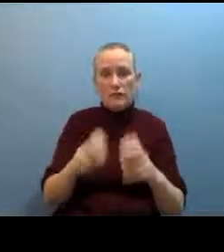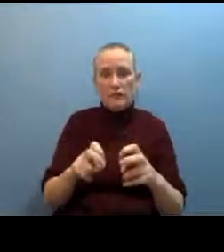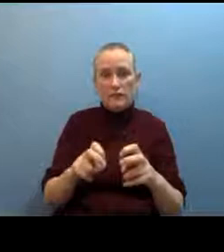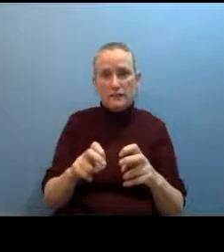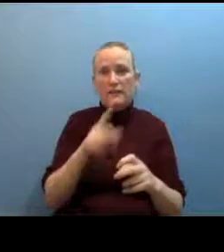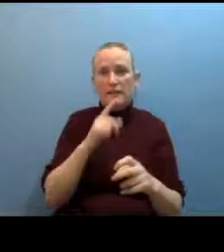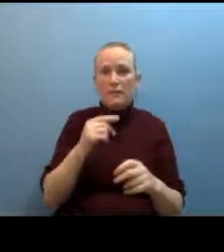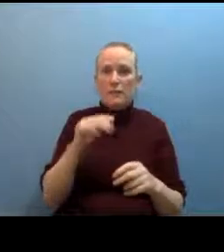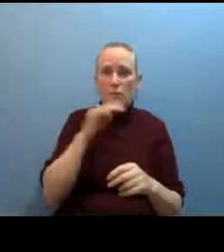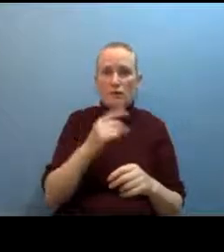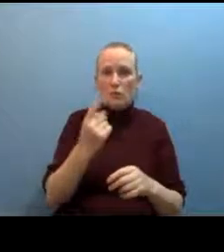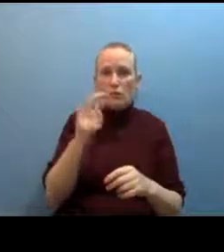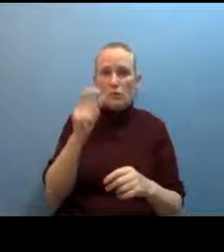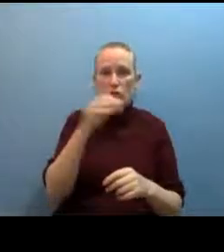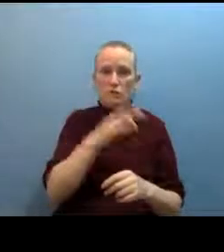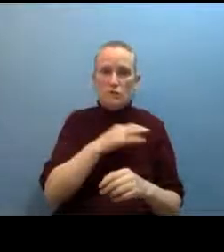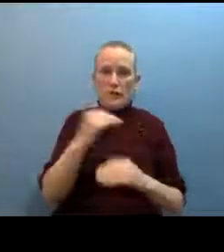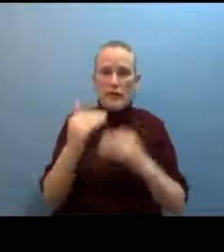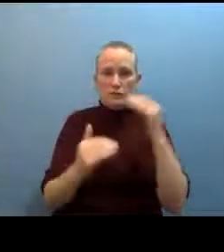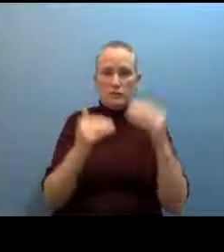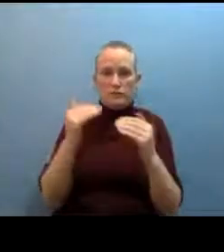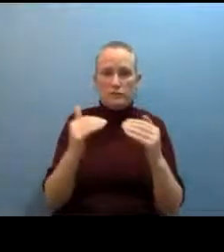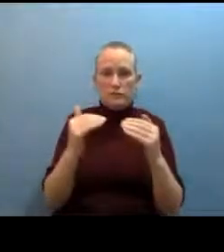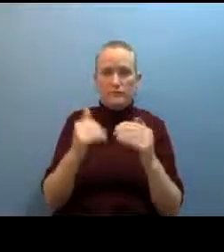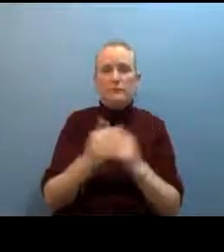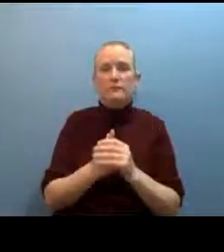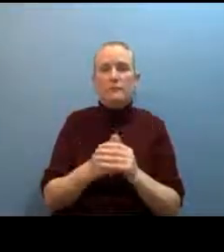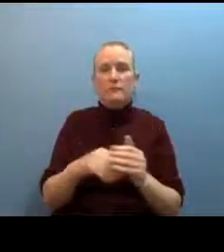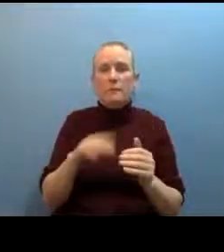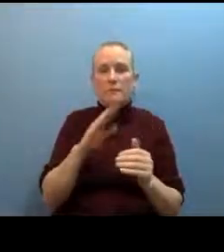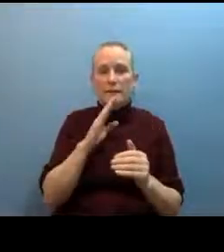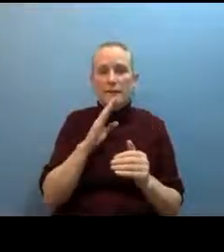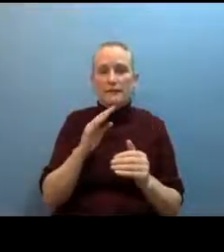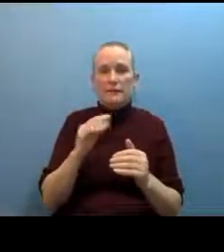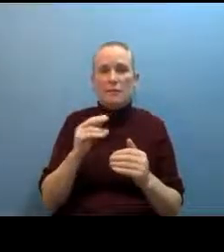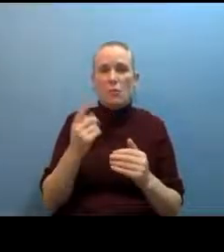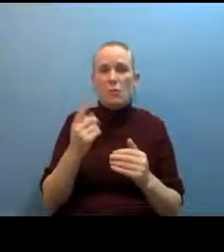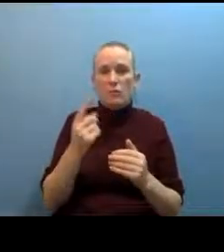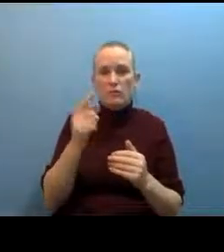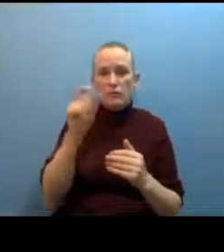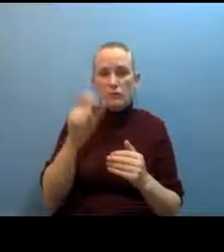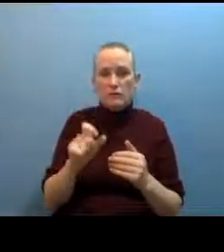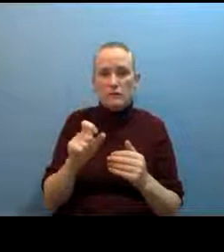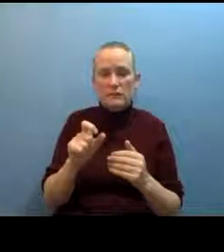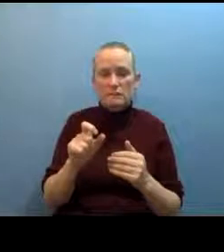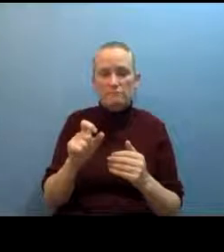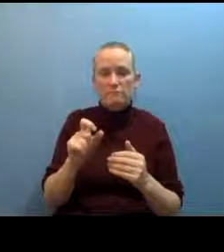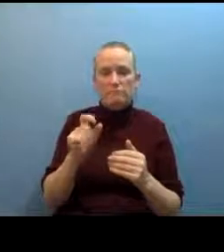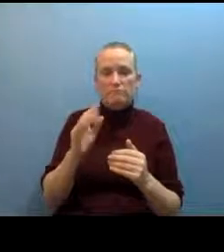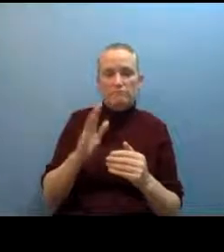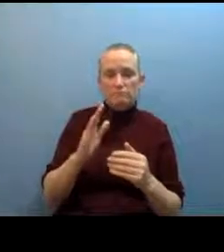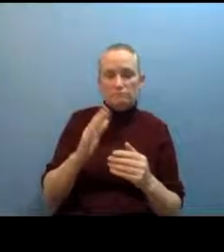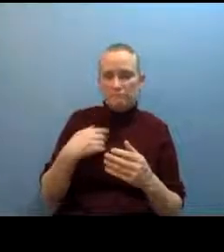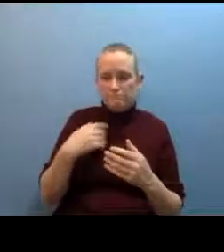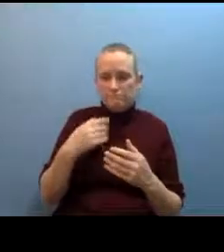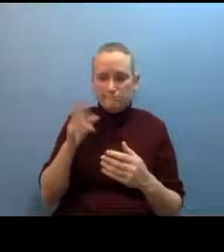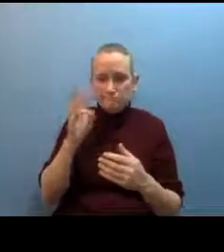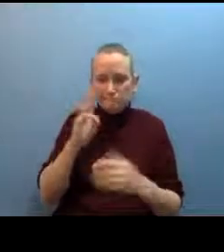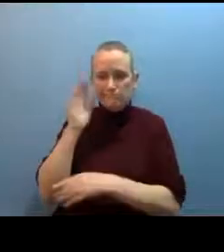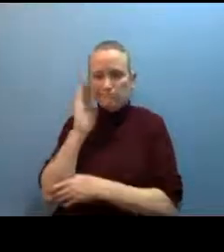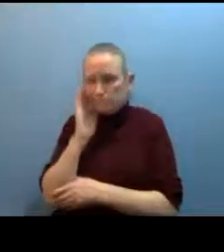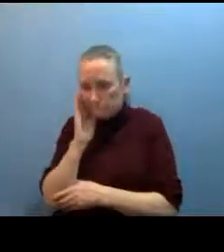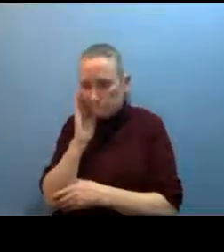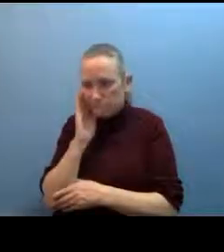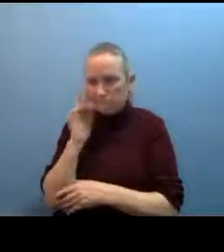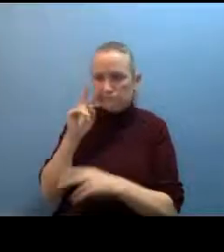so the presence in a young person's life of somebody who will listen and take notice to them, can have a huge impact on their